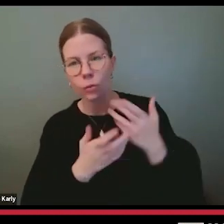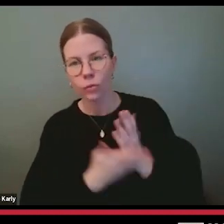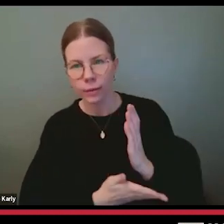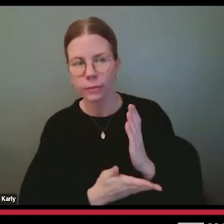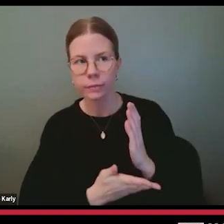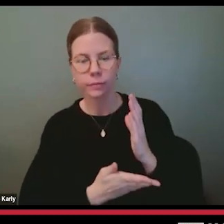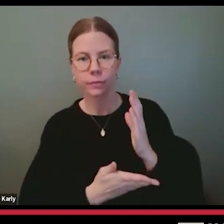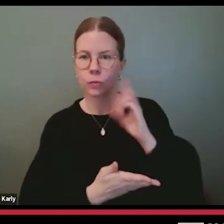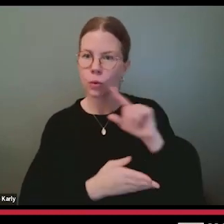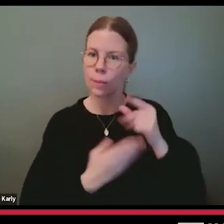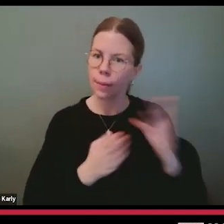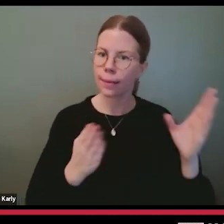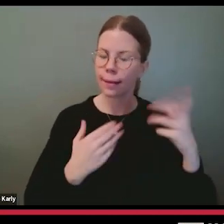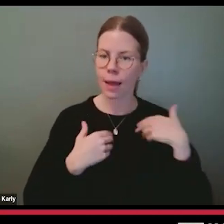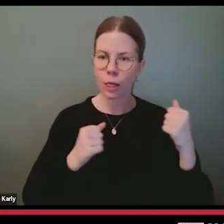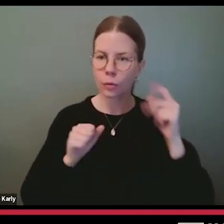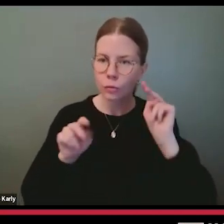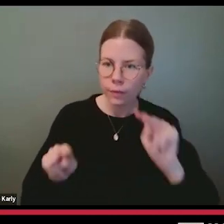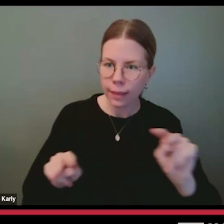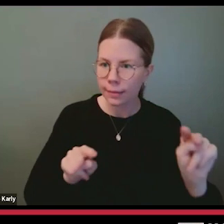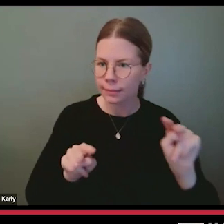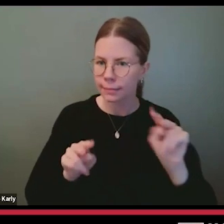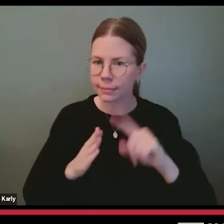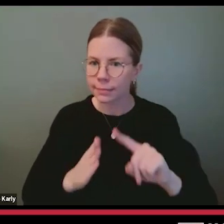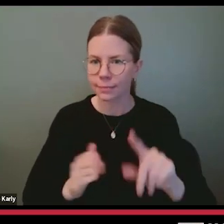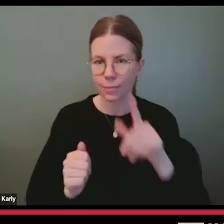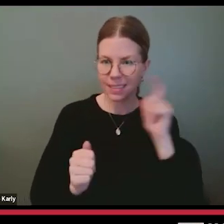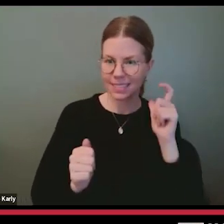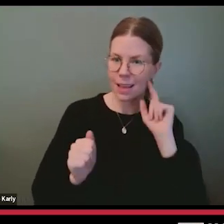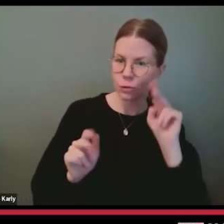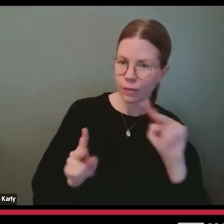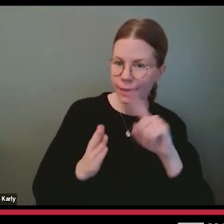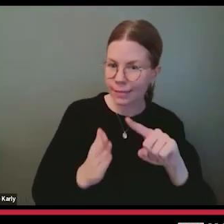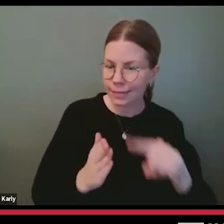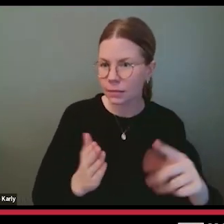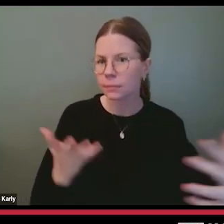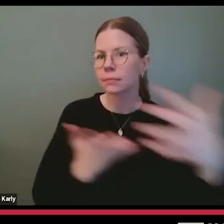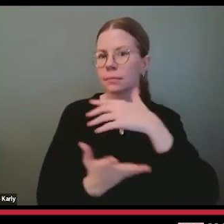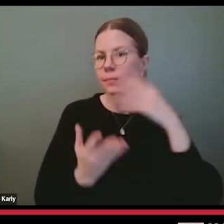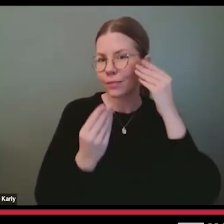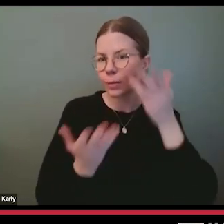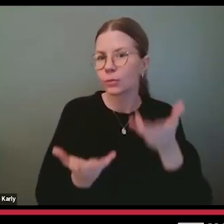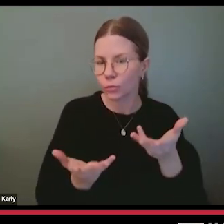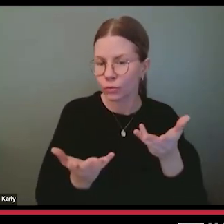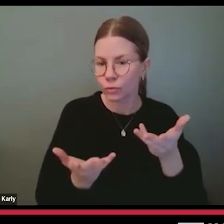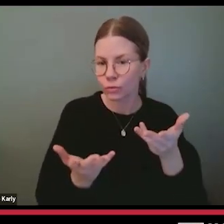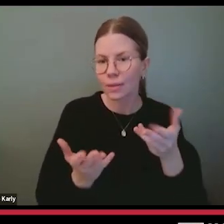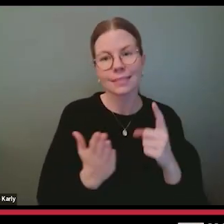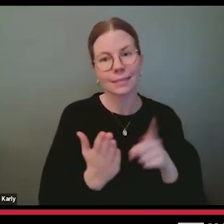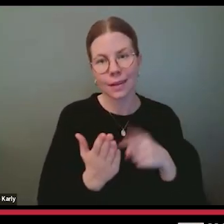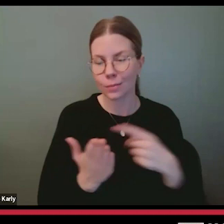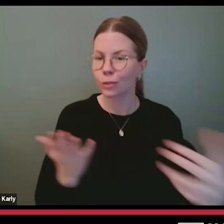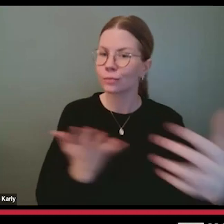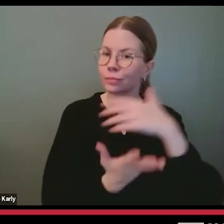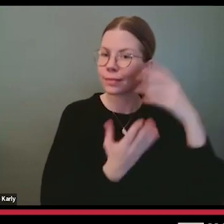surveillance gives information, and you can fail to deal with a health problem even though you know about it, but you